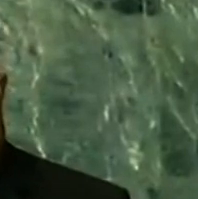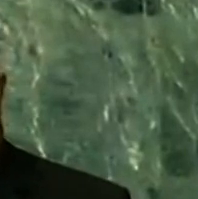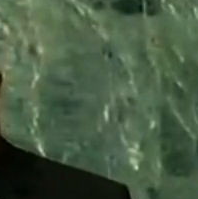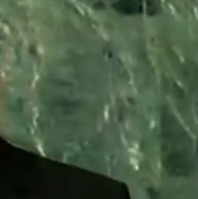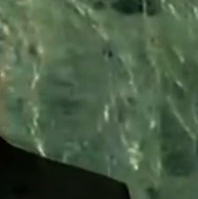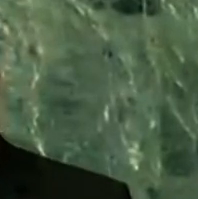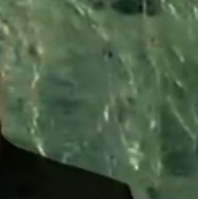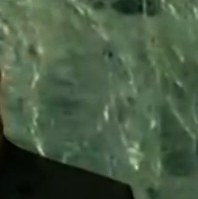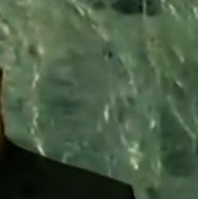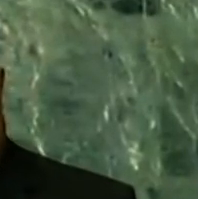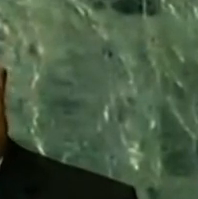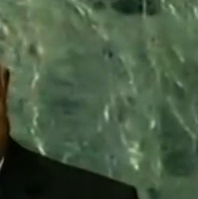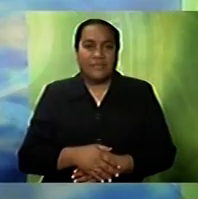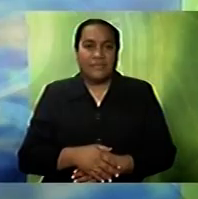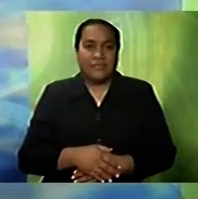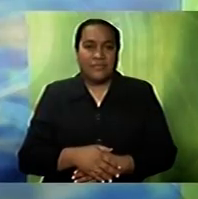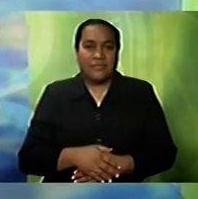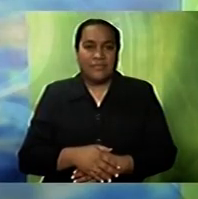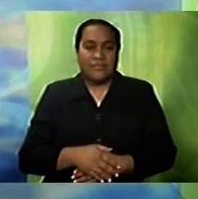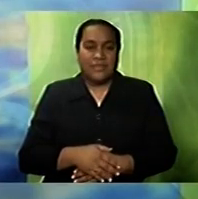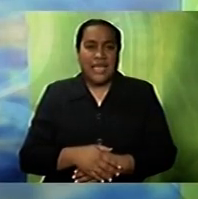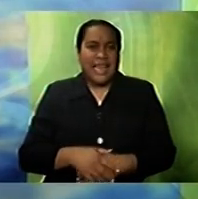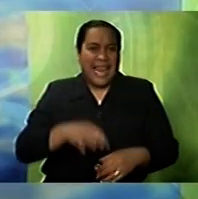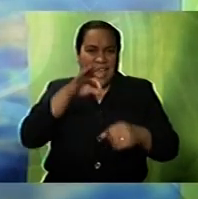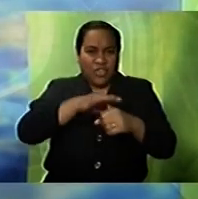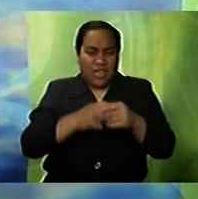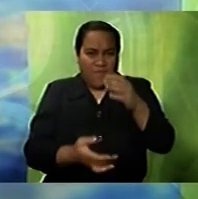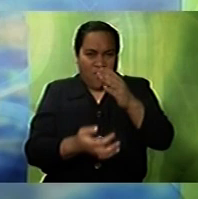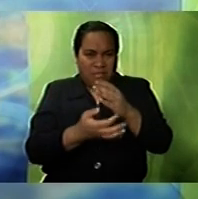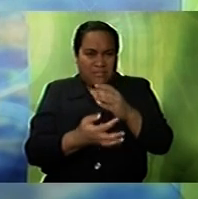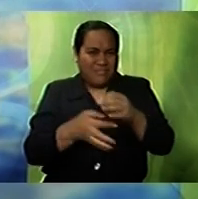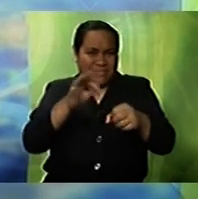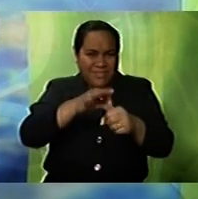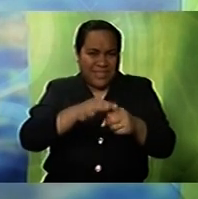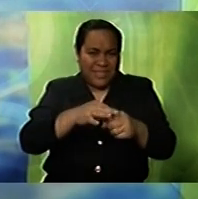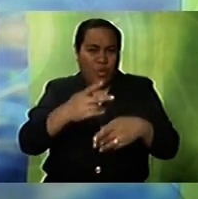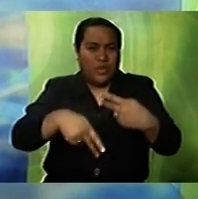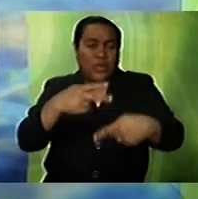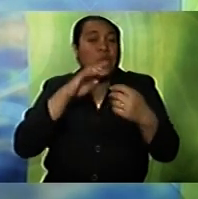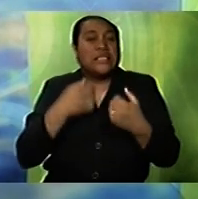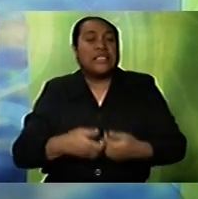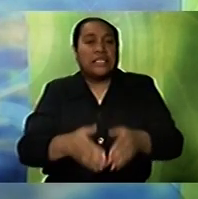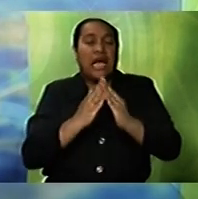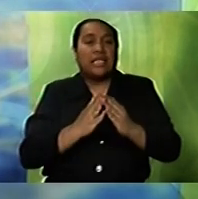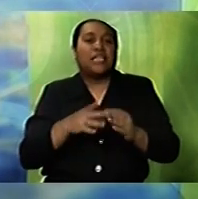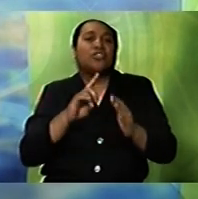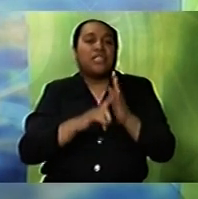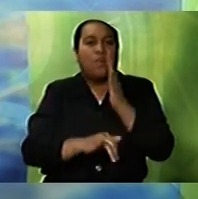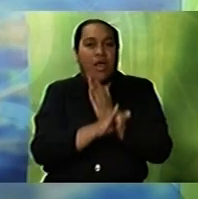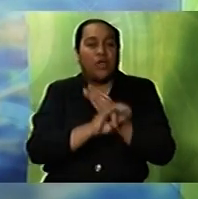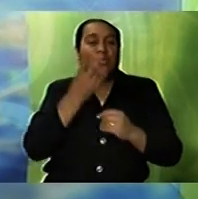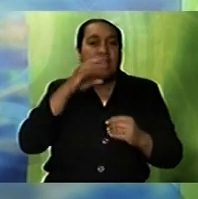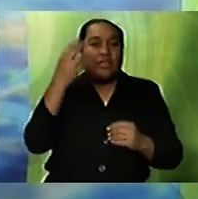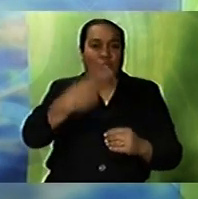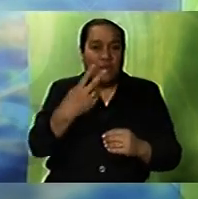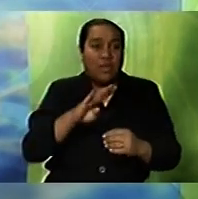pull itself up by its own bootstraps. The electronic voter registration process will commence in January 2012, marking the beginning